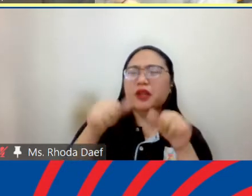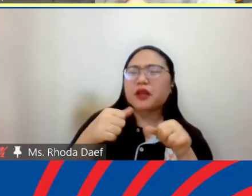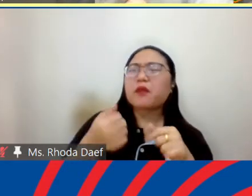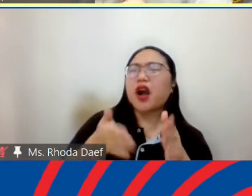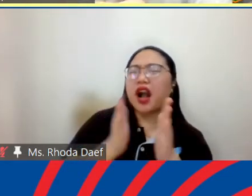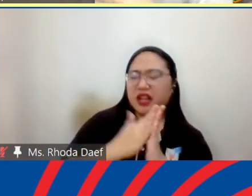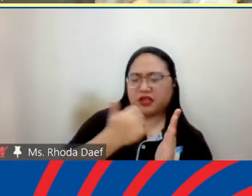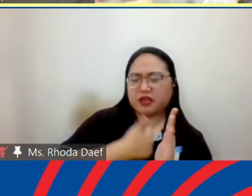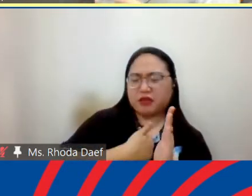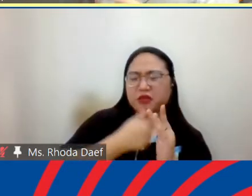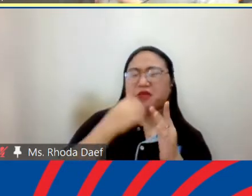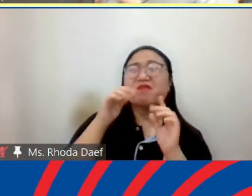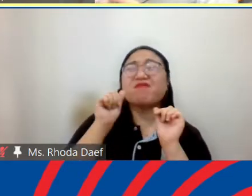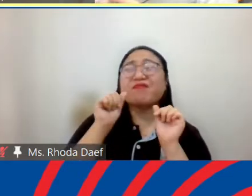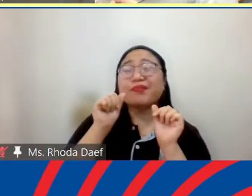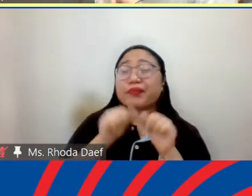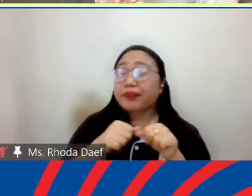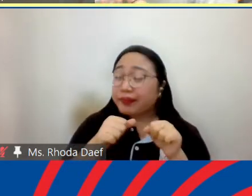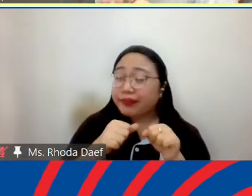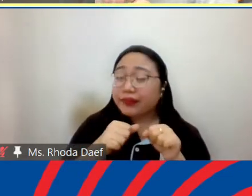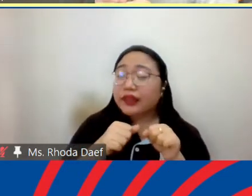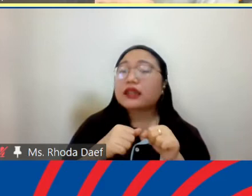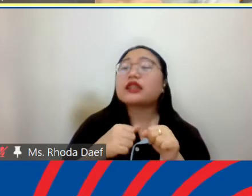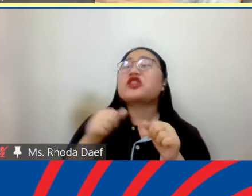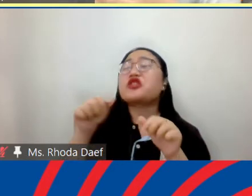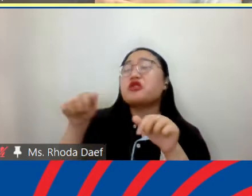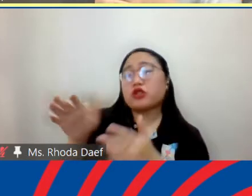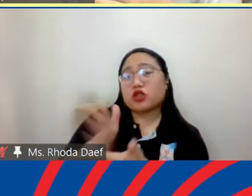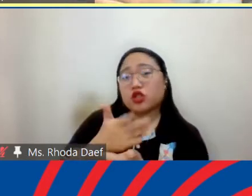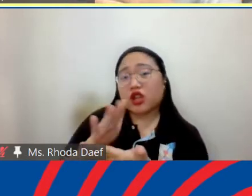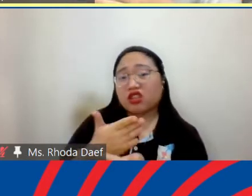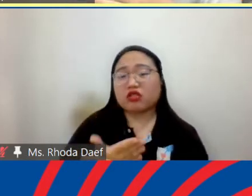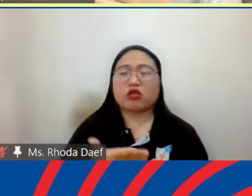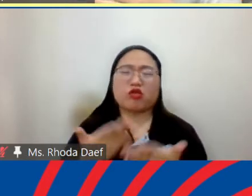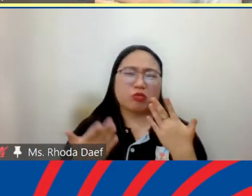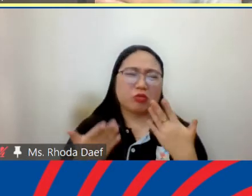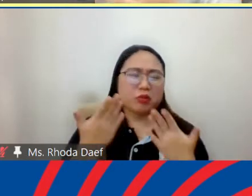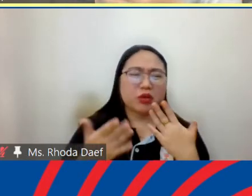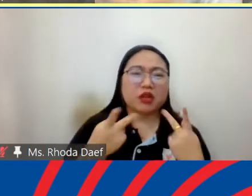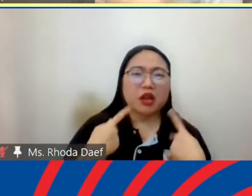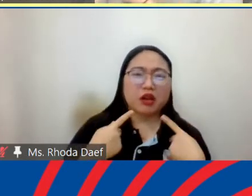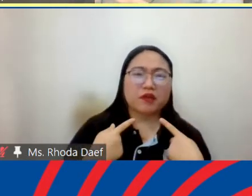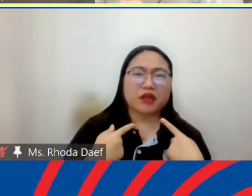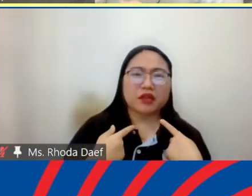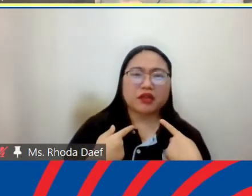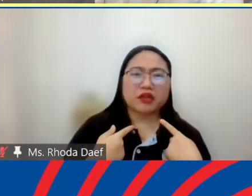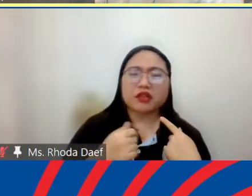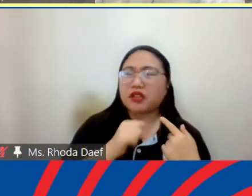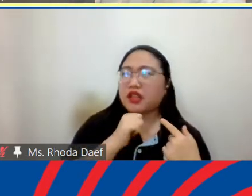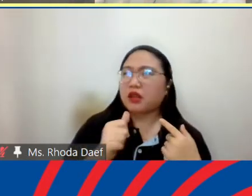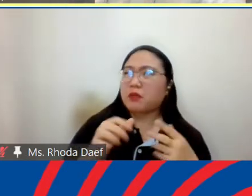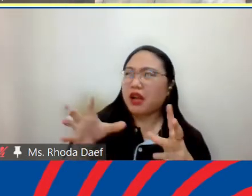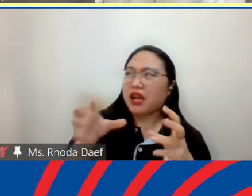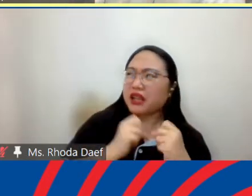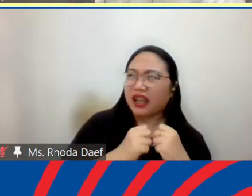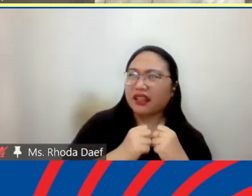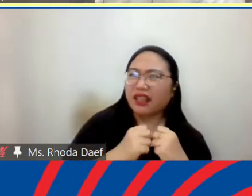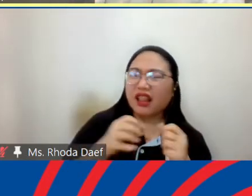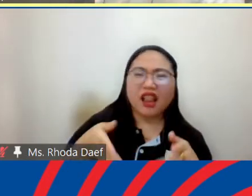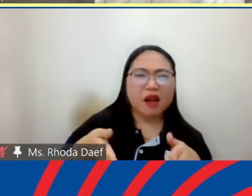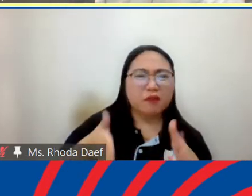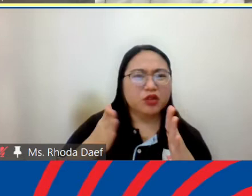because there may be instances wherein you were not able to obtain informed consent from